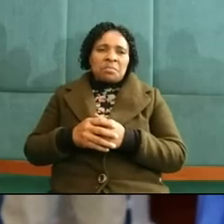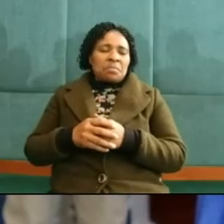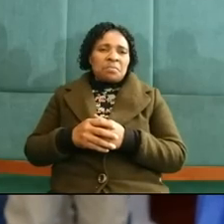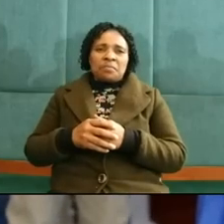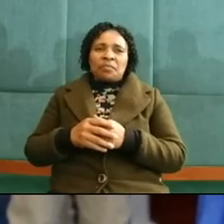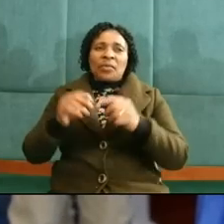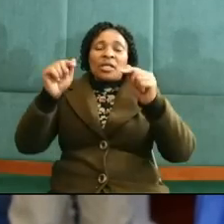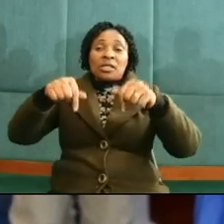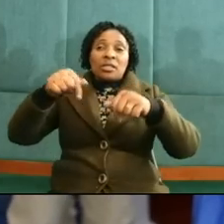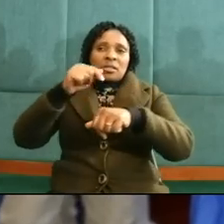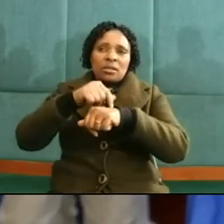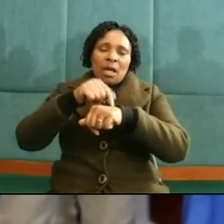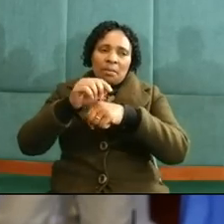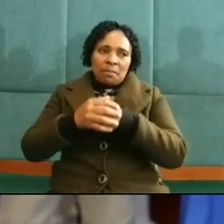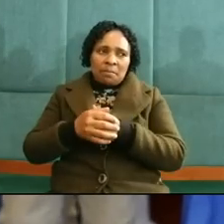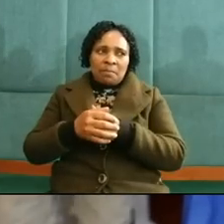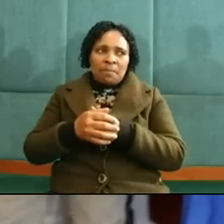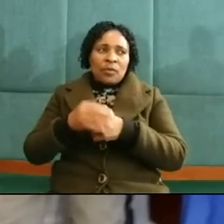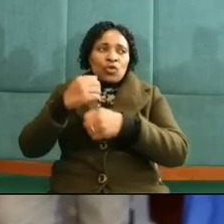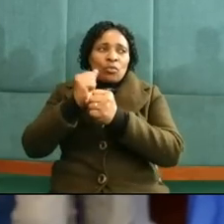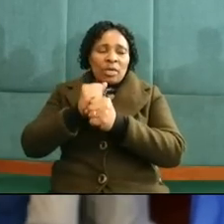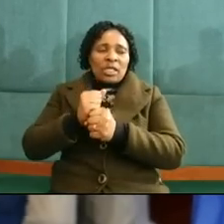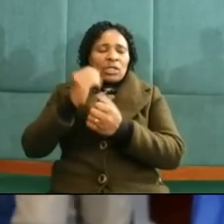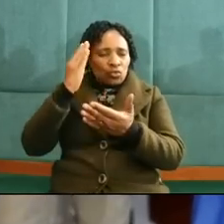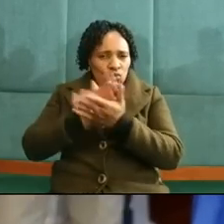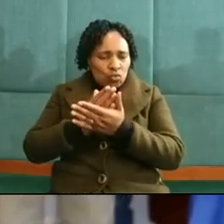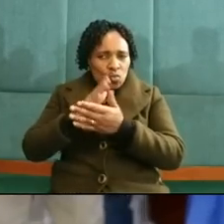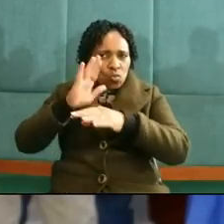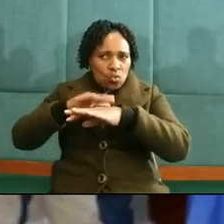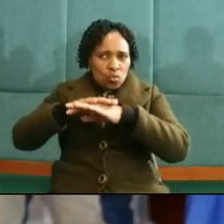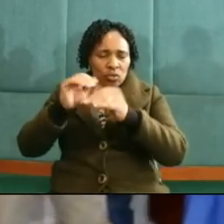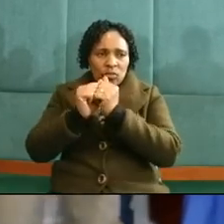this is the time to make it right with God.